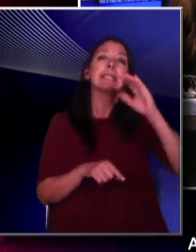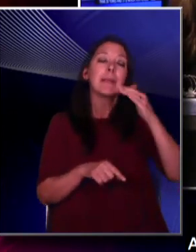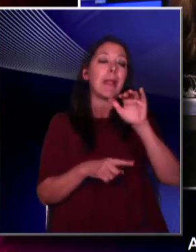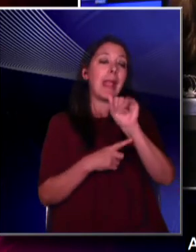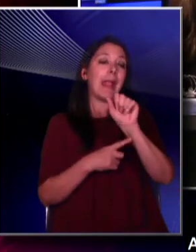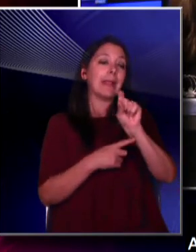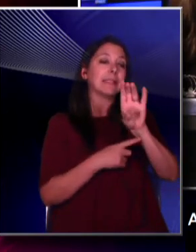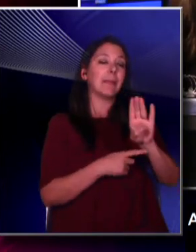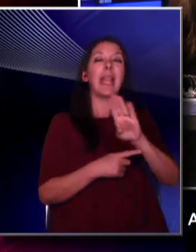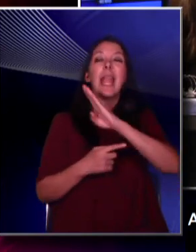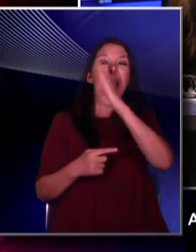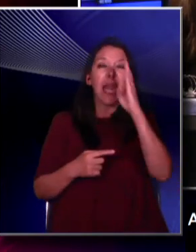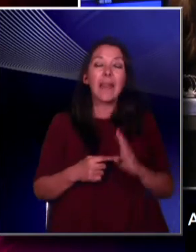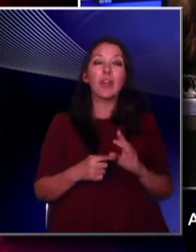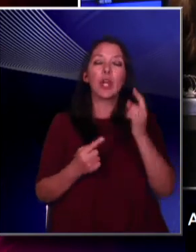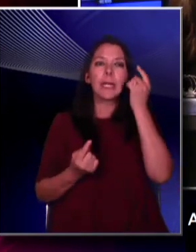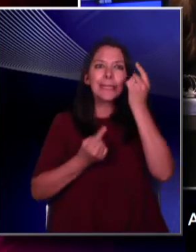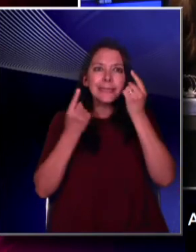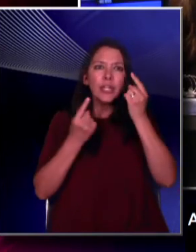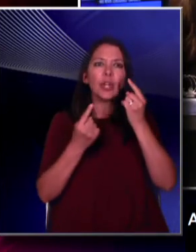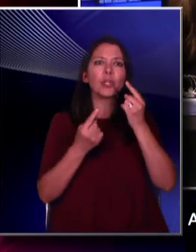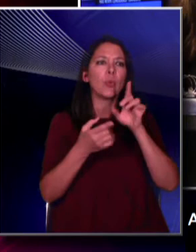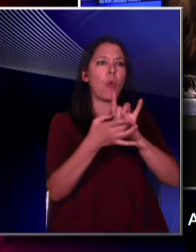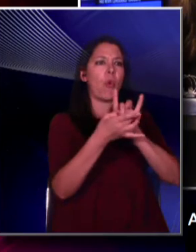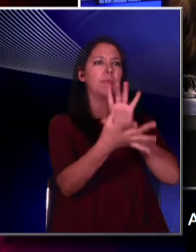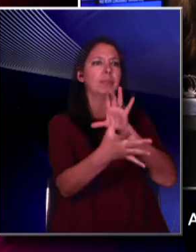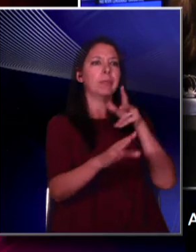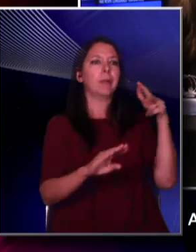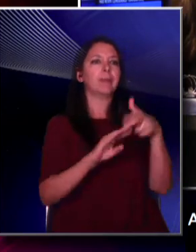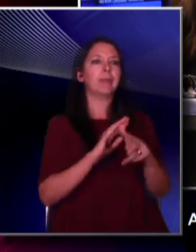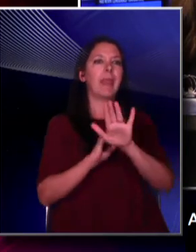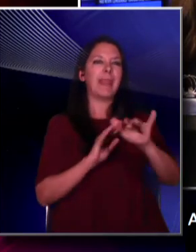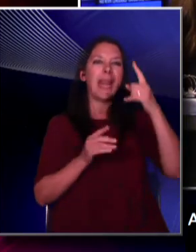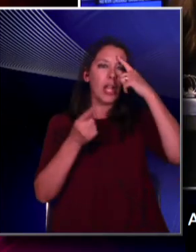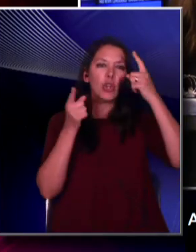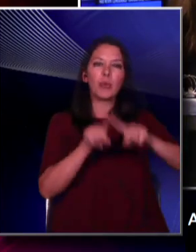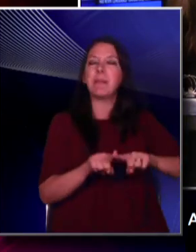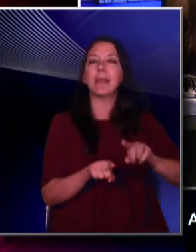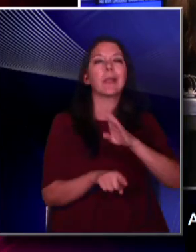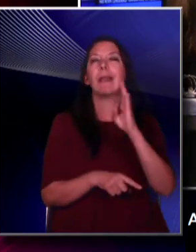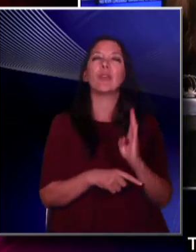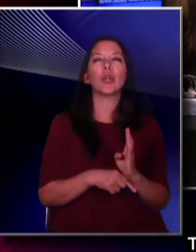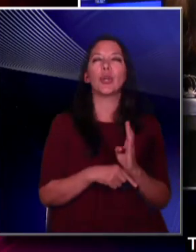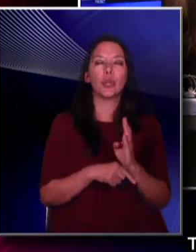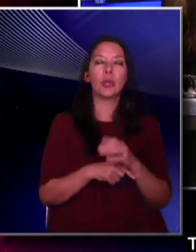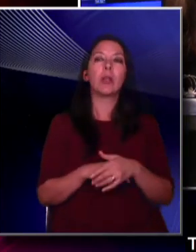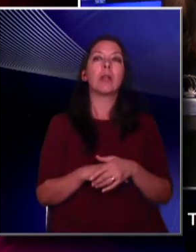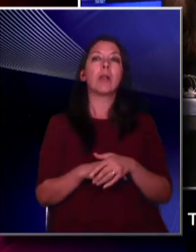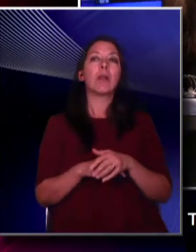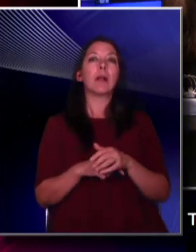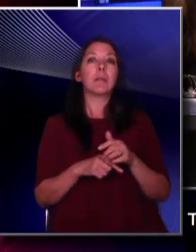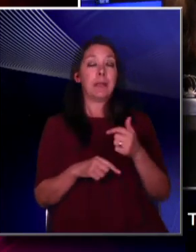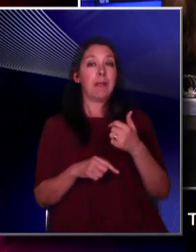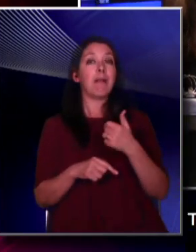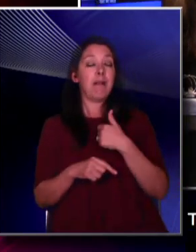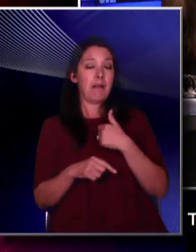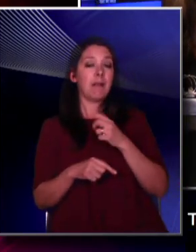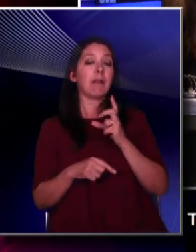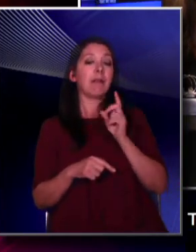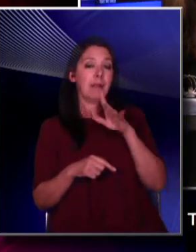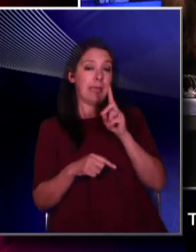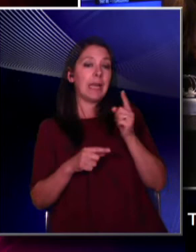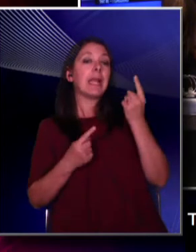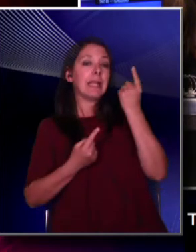never considered terminating agreement. The fact that I considered terminating